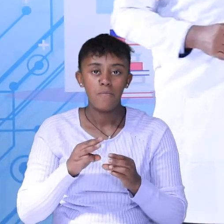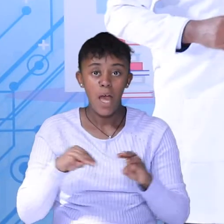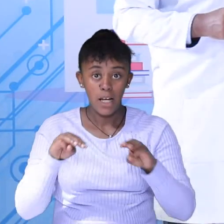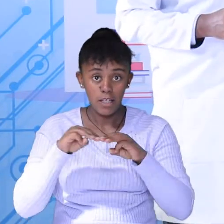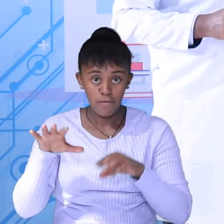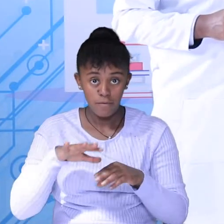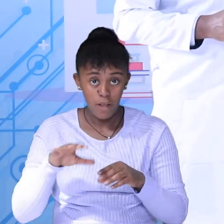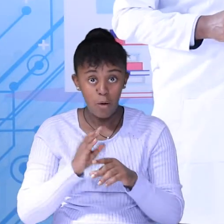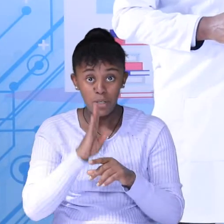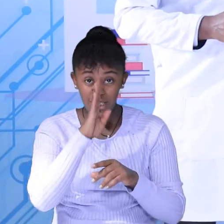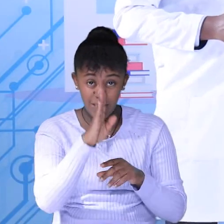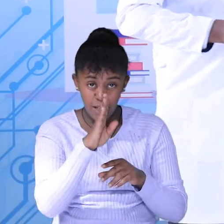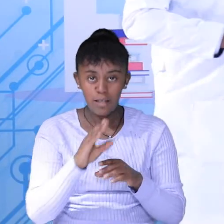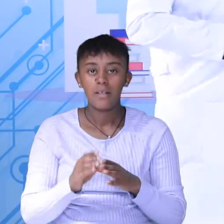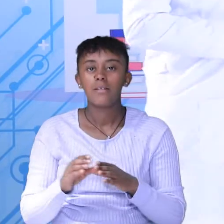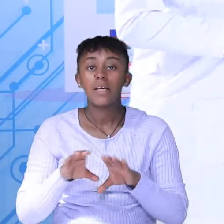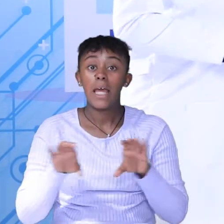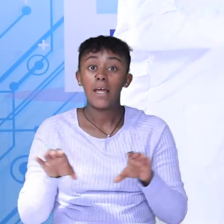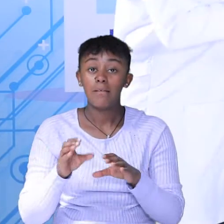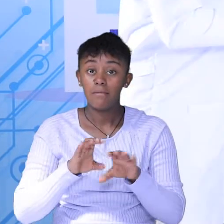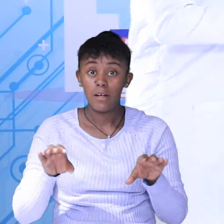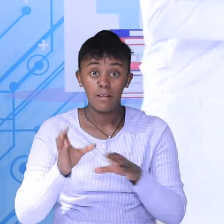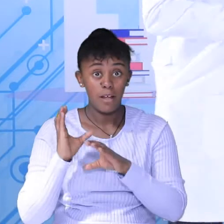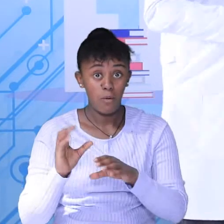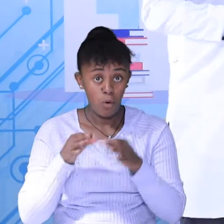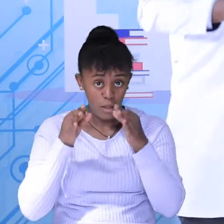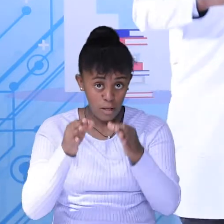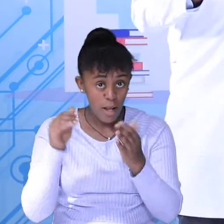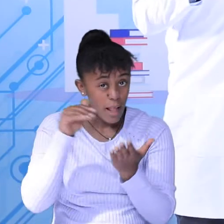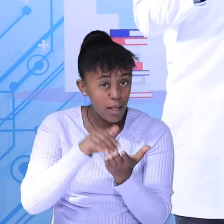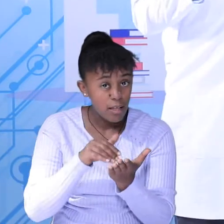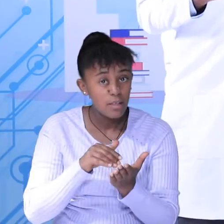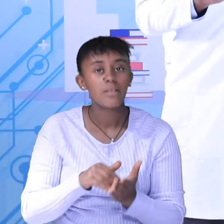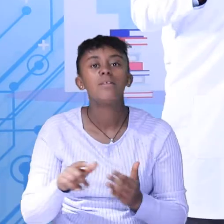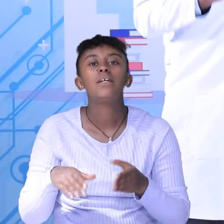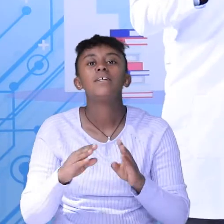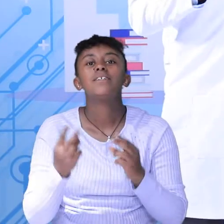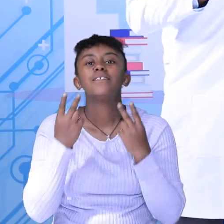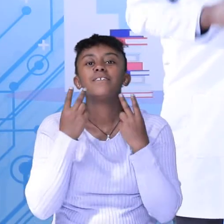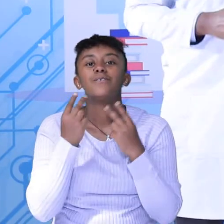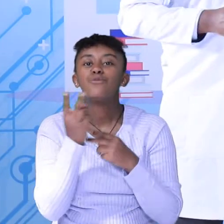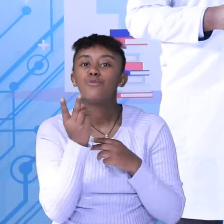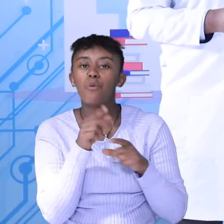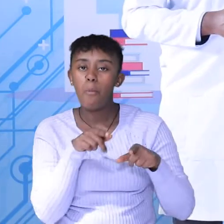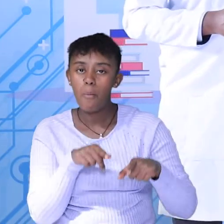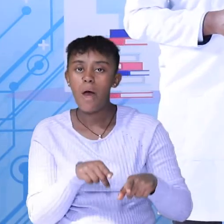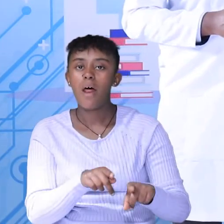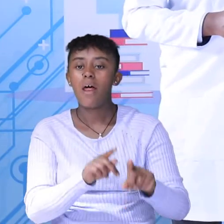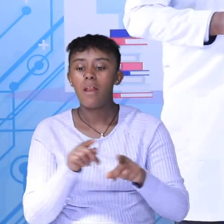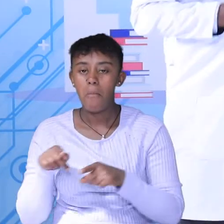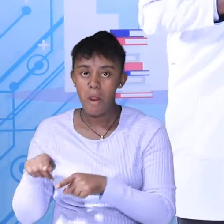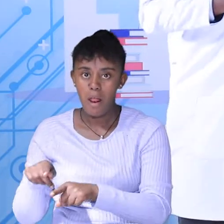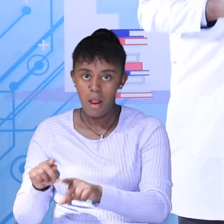straight current carrying conductor. And again, we have, let's take two parallel current carrying